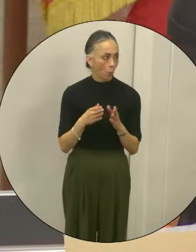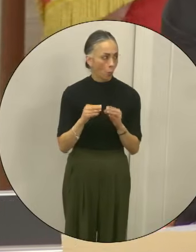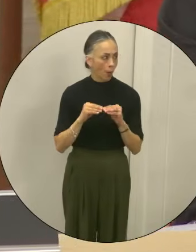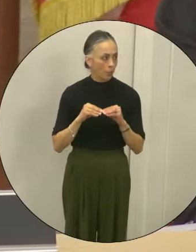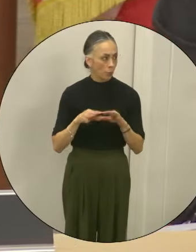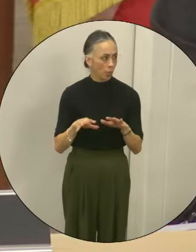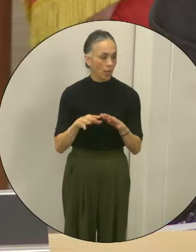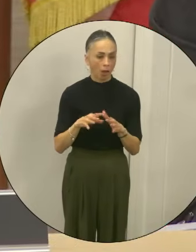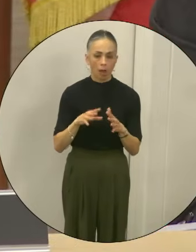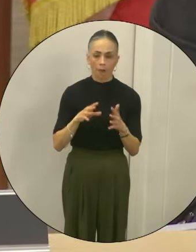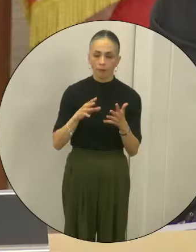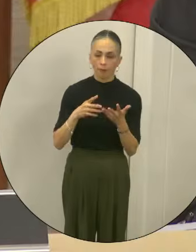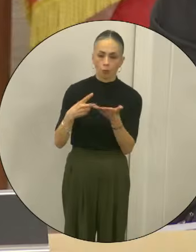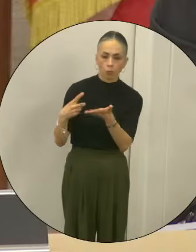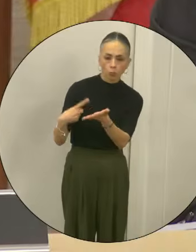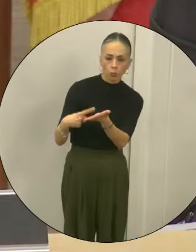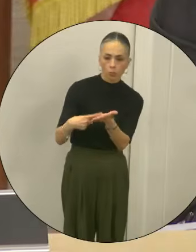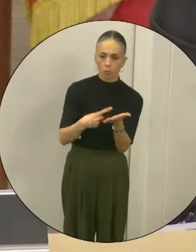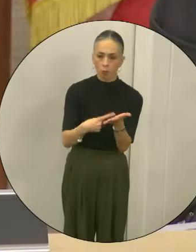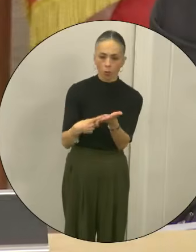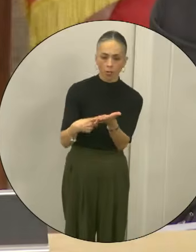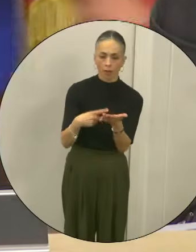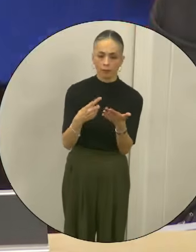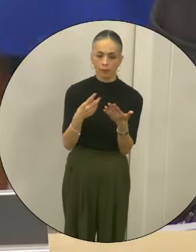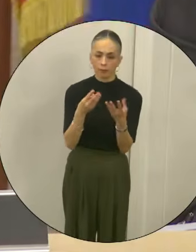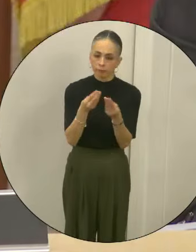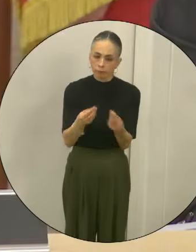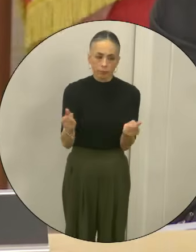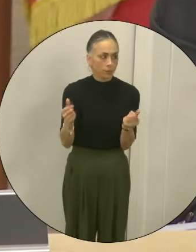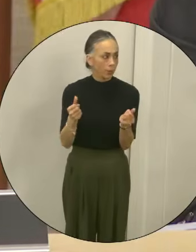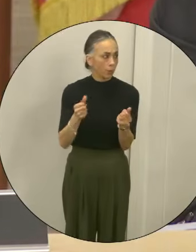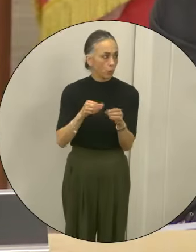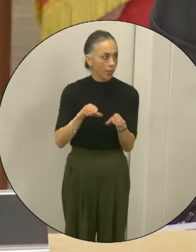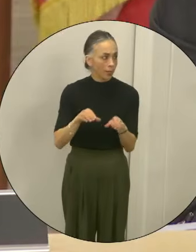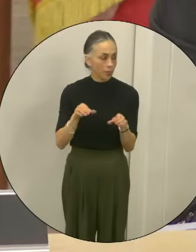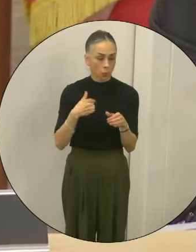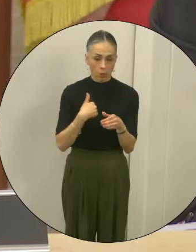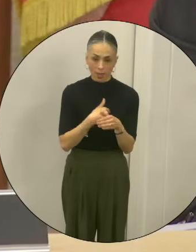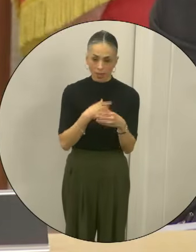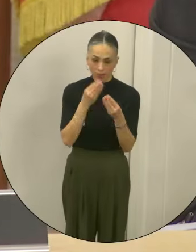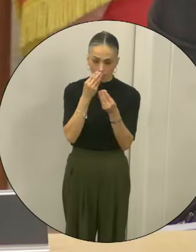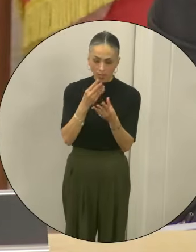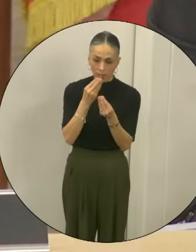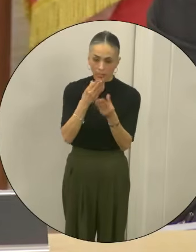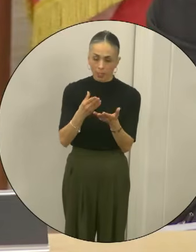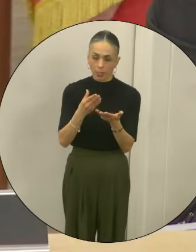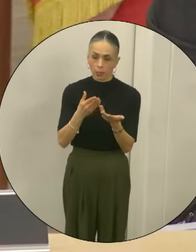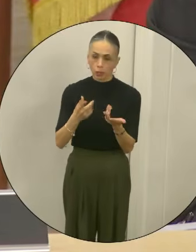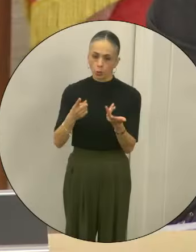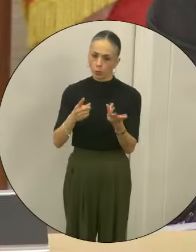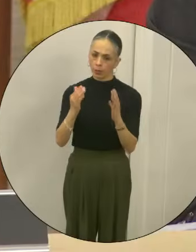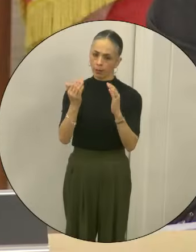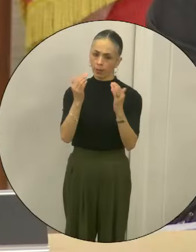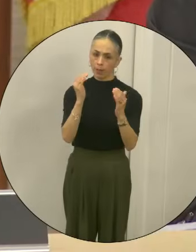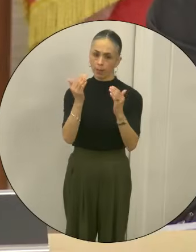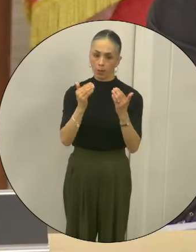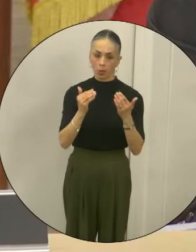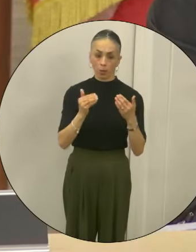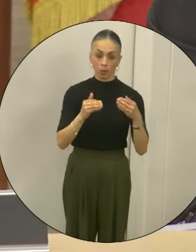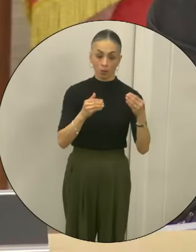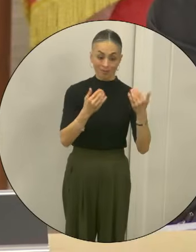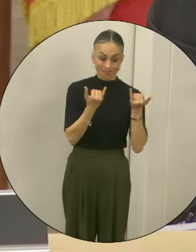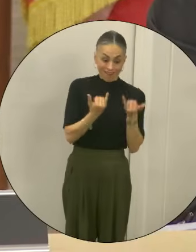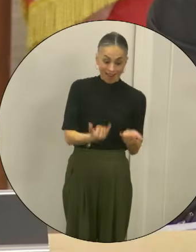restorative practices. Do we have the data to stack up side by side of where we are now